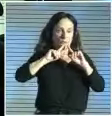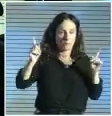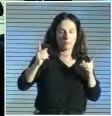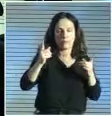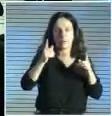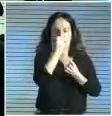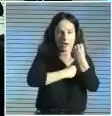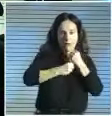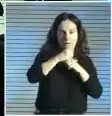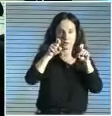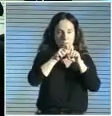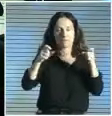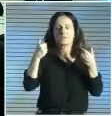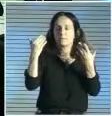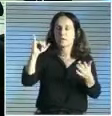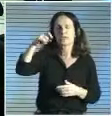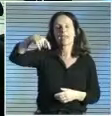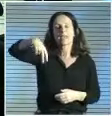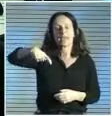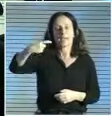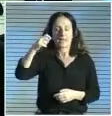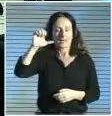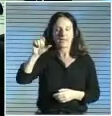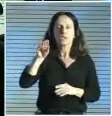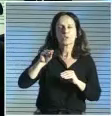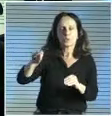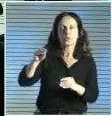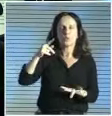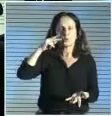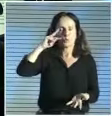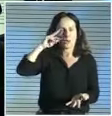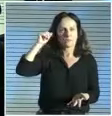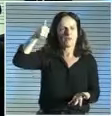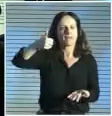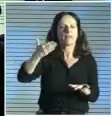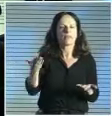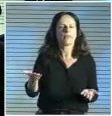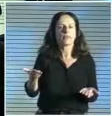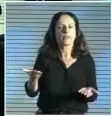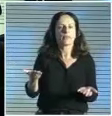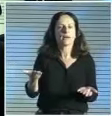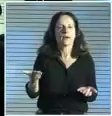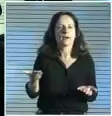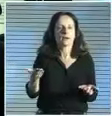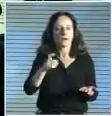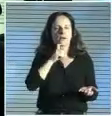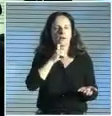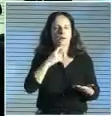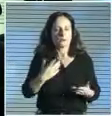perspective, you know, we need to work closer together as industry and communities